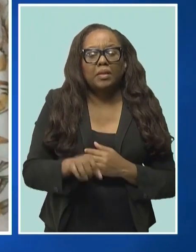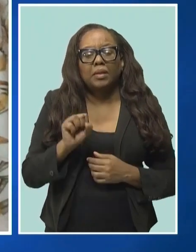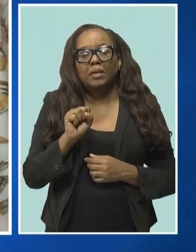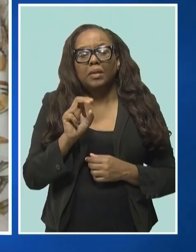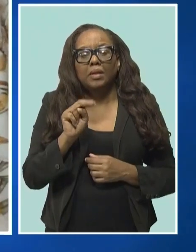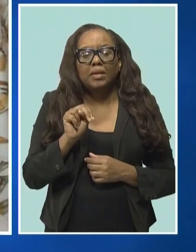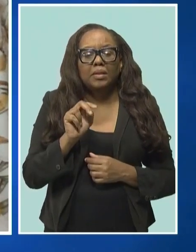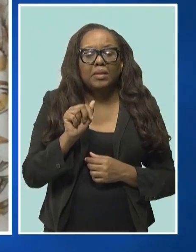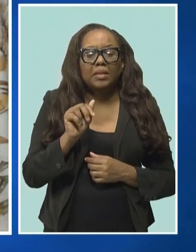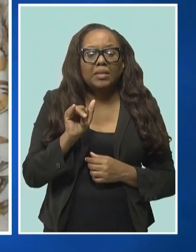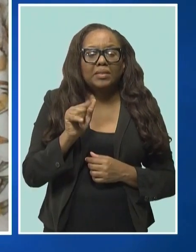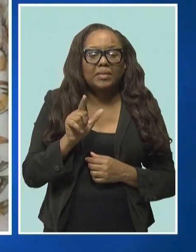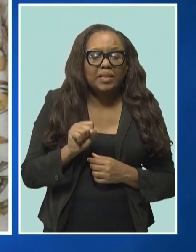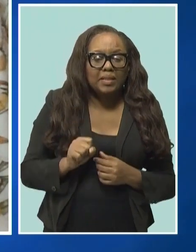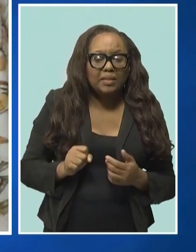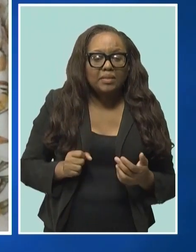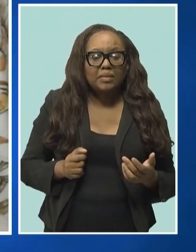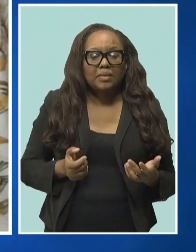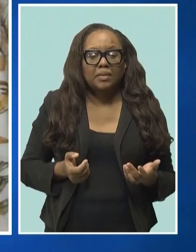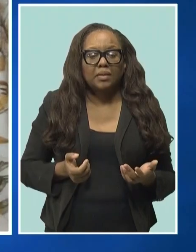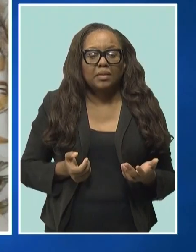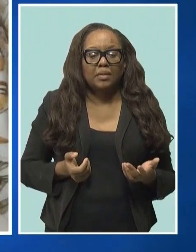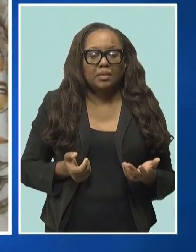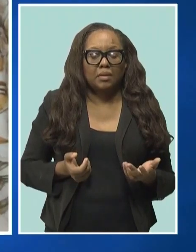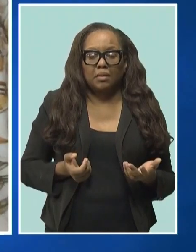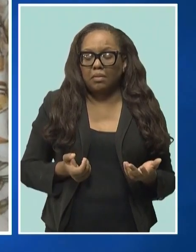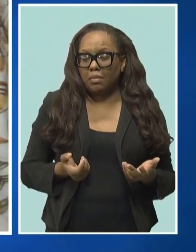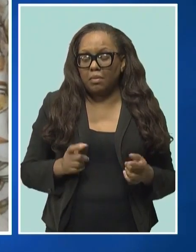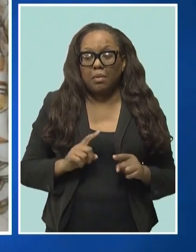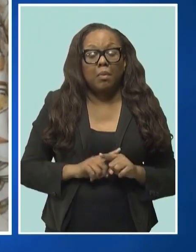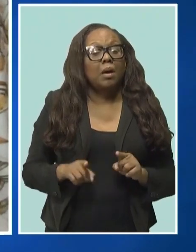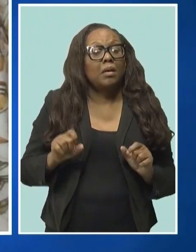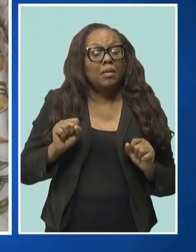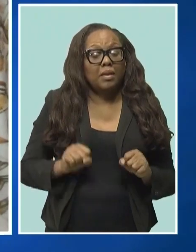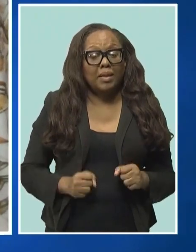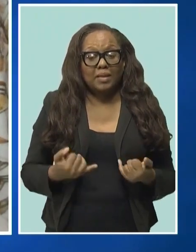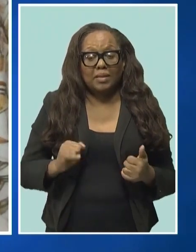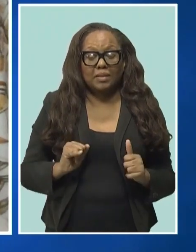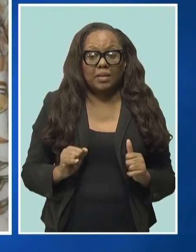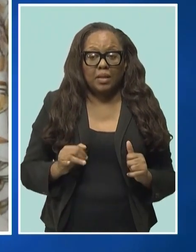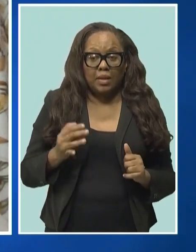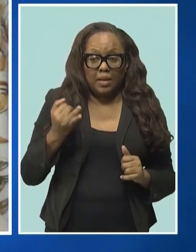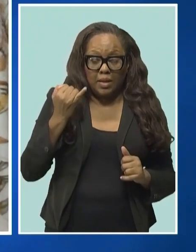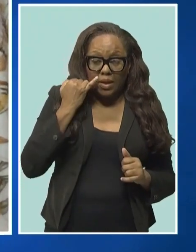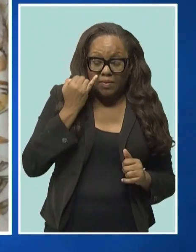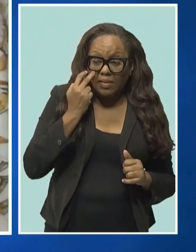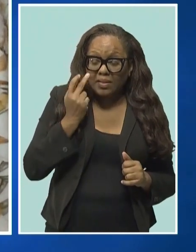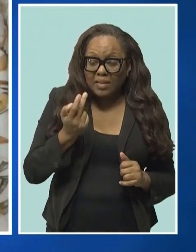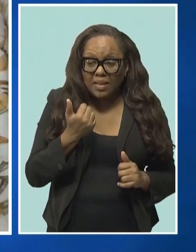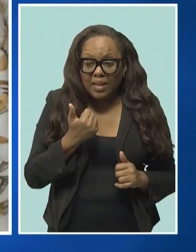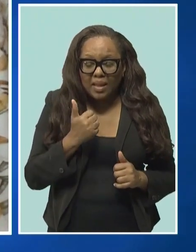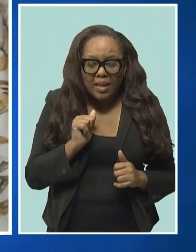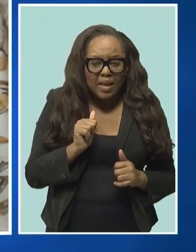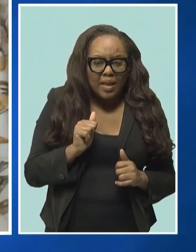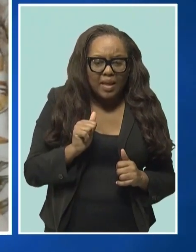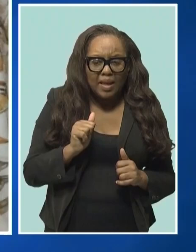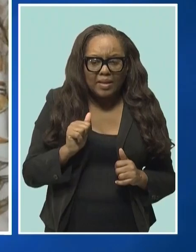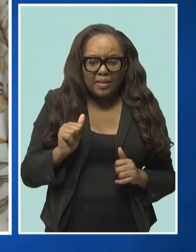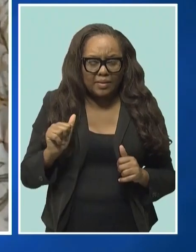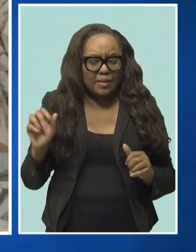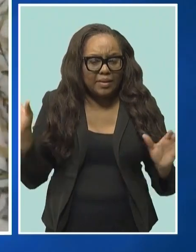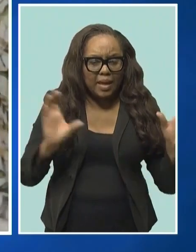affect them. However, these worms, they can burrow into the soil and get away from any broad scale pesticides that are